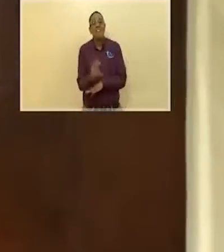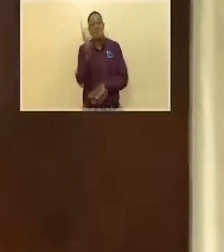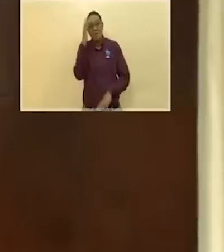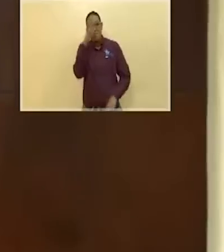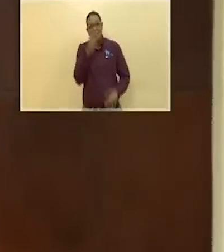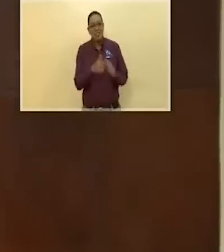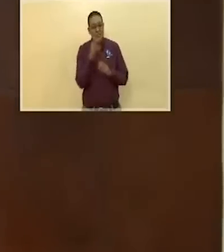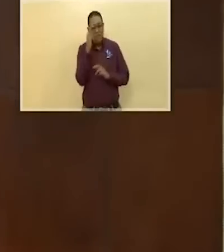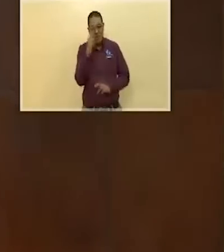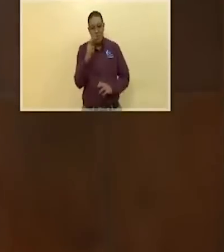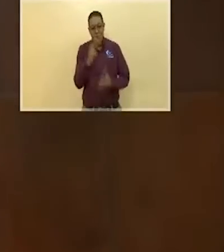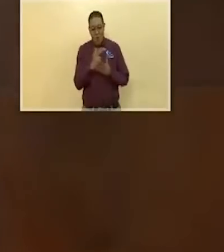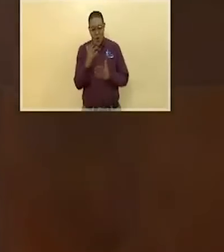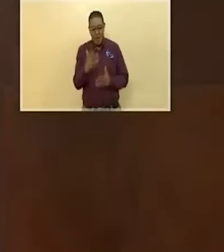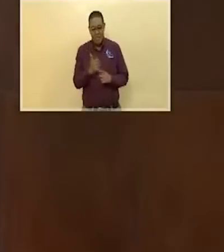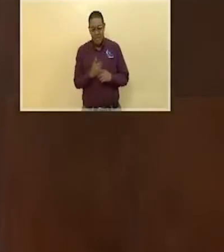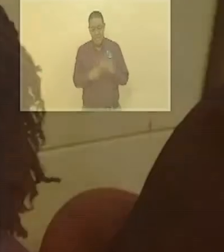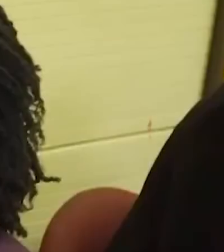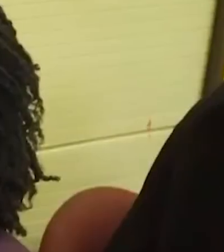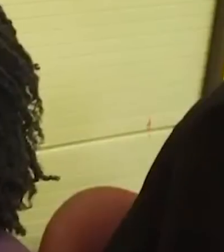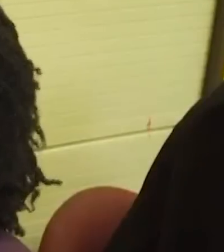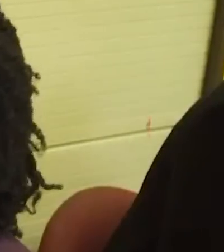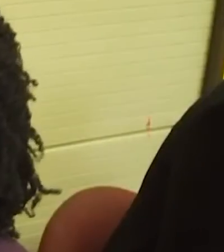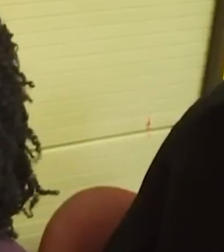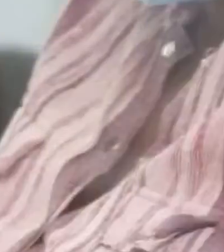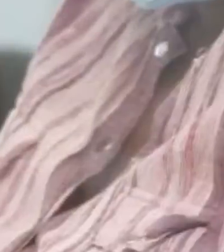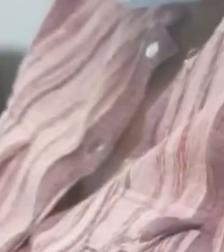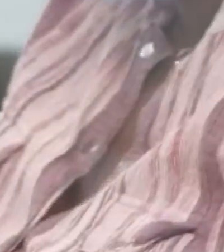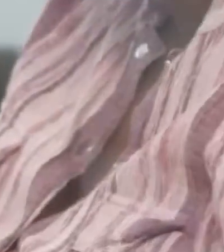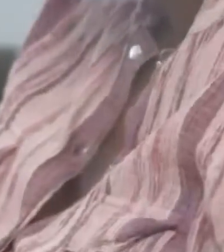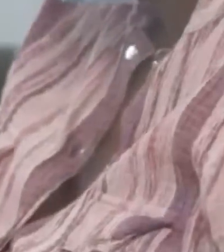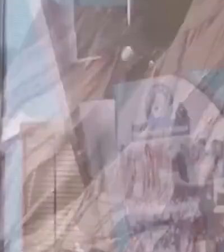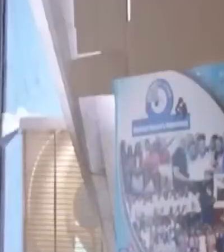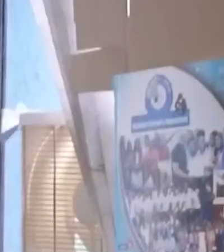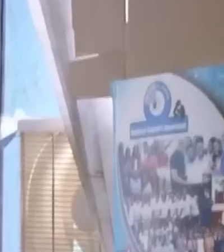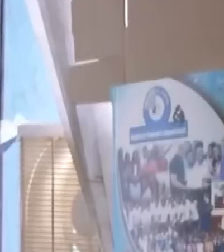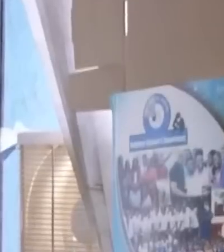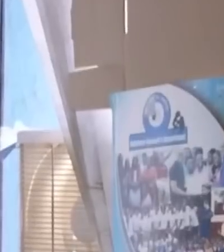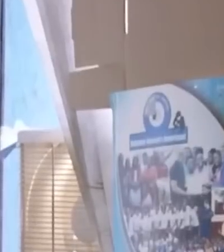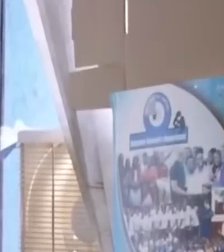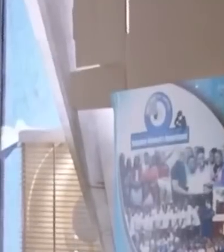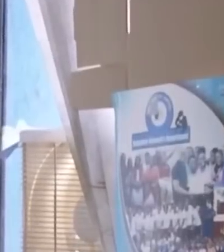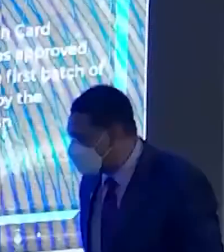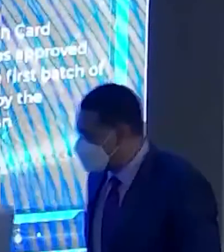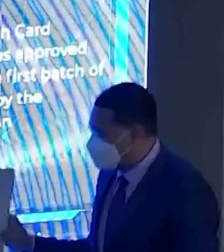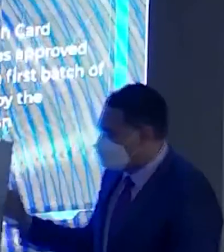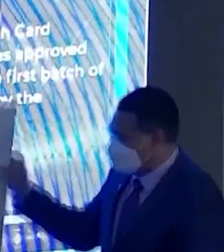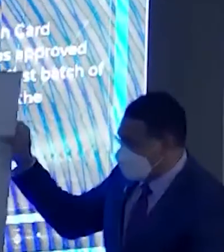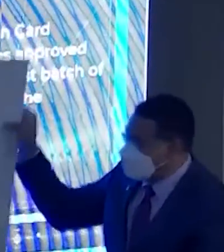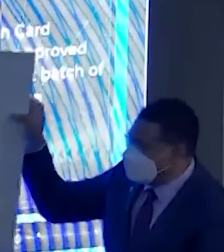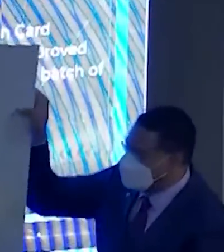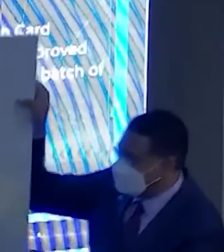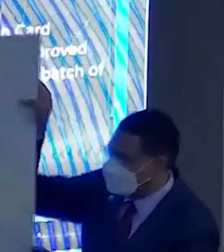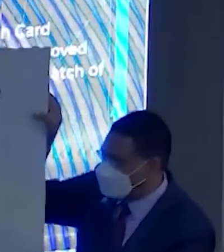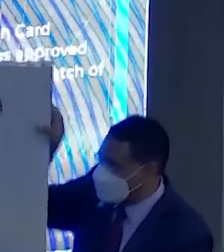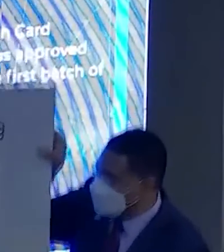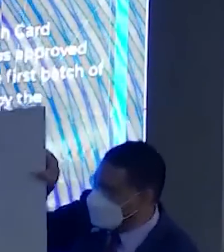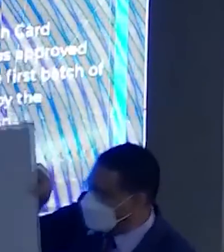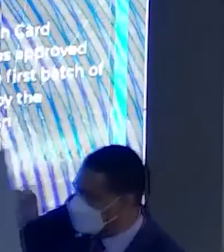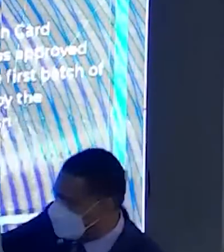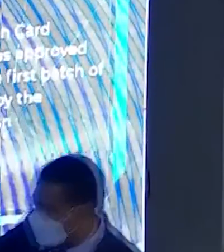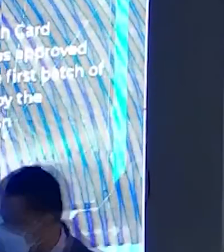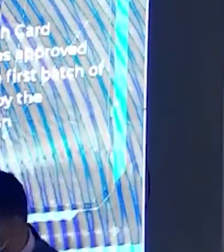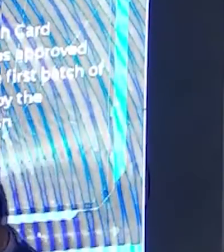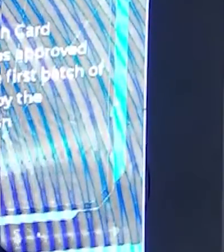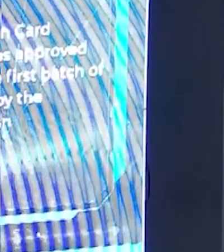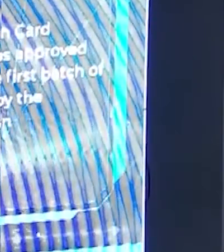6, 2022 to facilitate the digitization of records processed at the RGD. No sooner Jamaicans were introduced